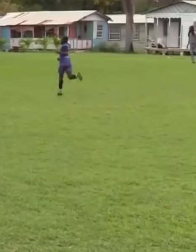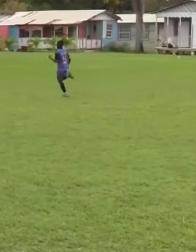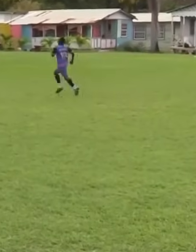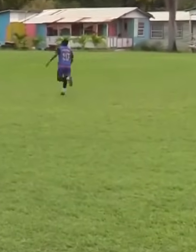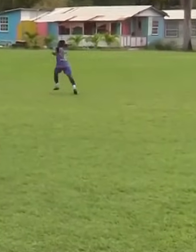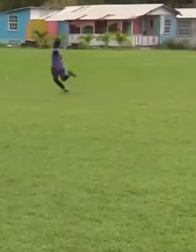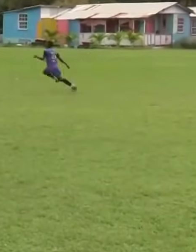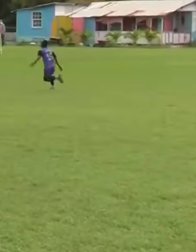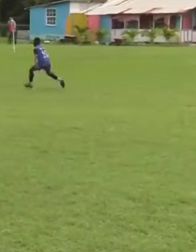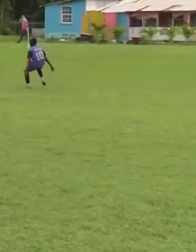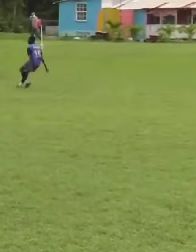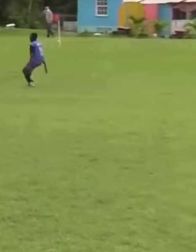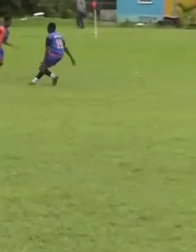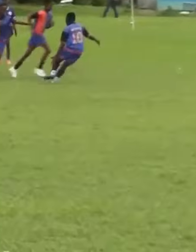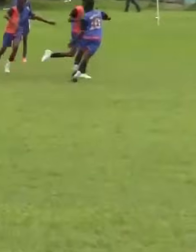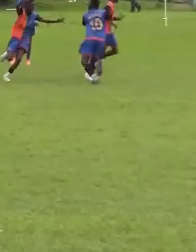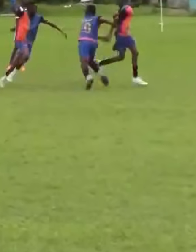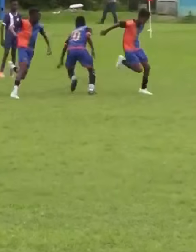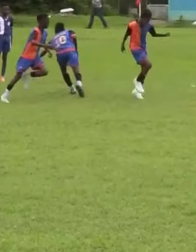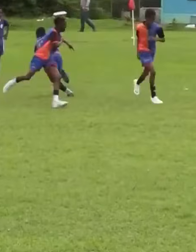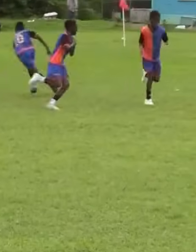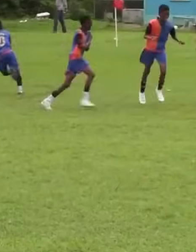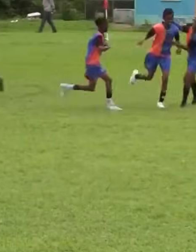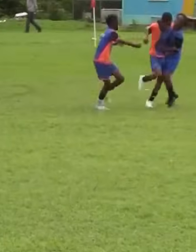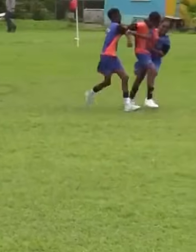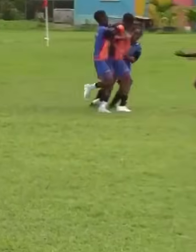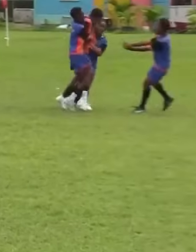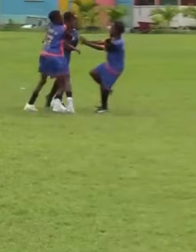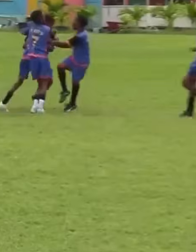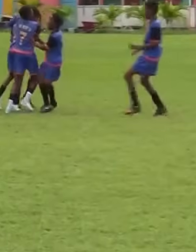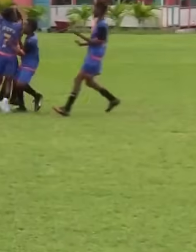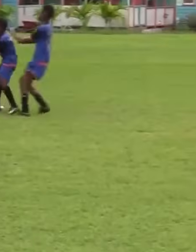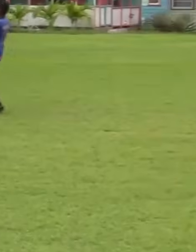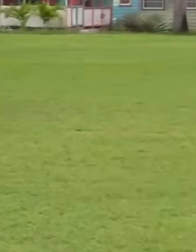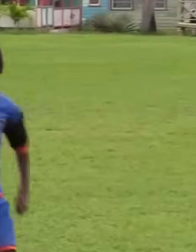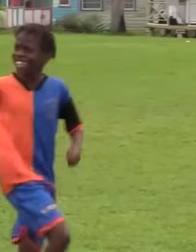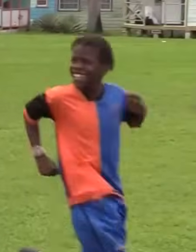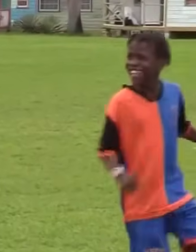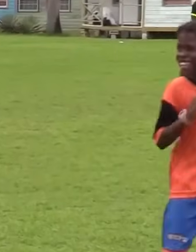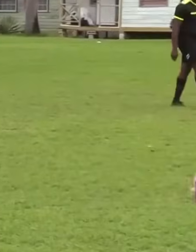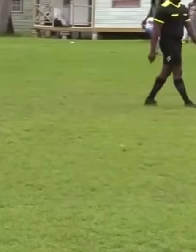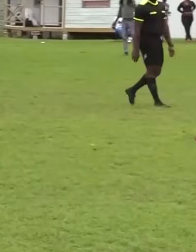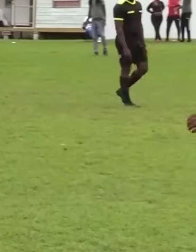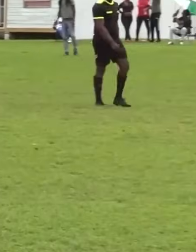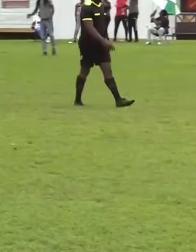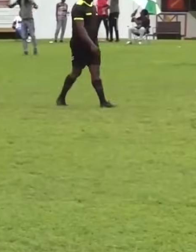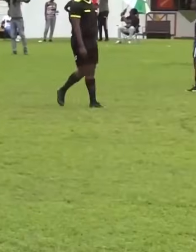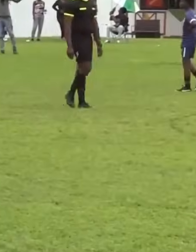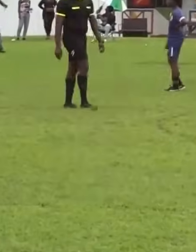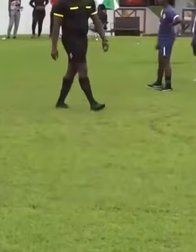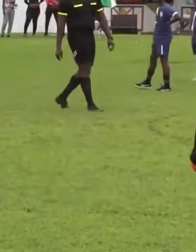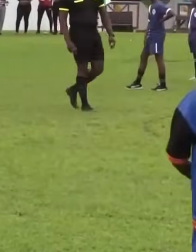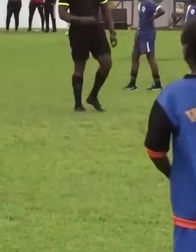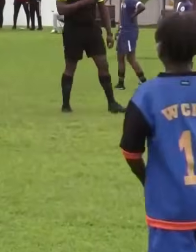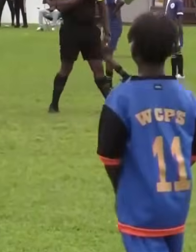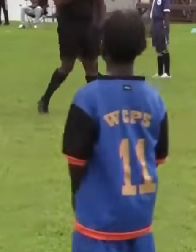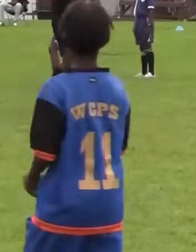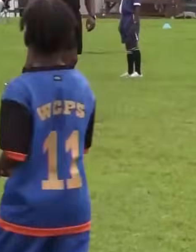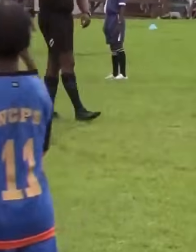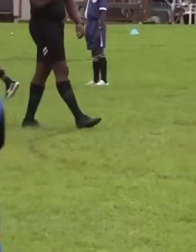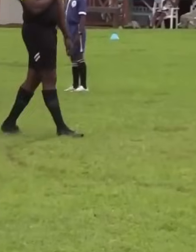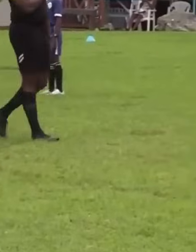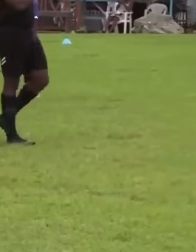Rakim Mears accepts the challenge and slots it home. Nothing to separate the teams. It ended Wilkie Cumberbatch